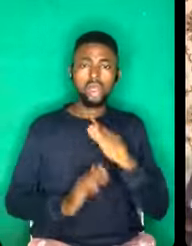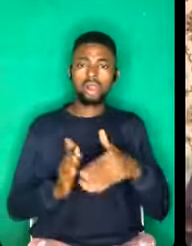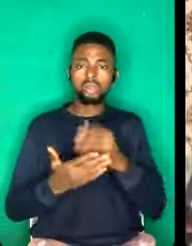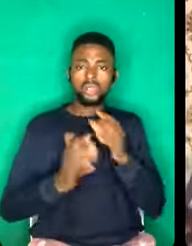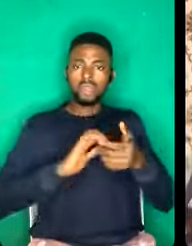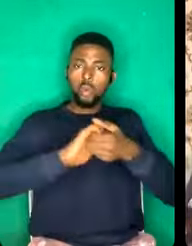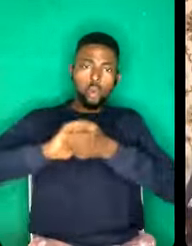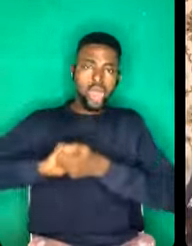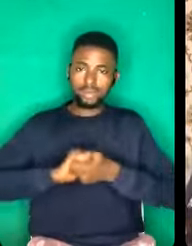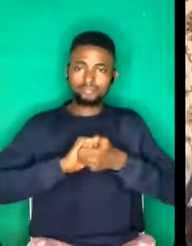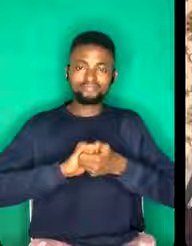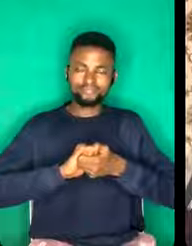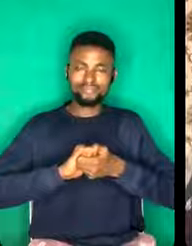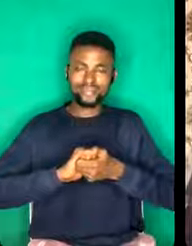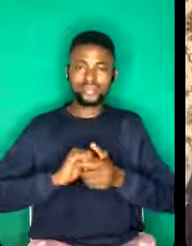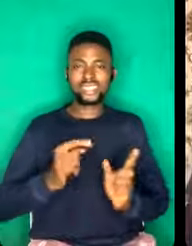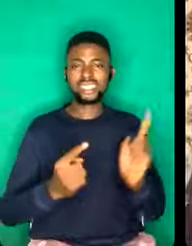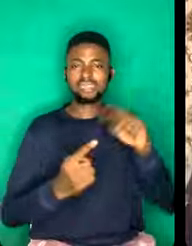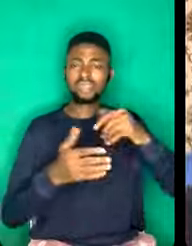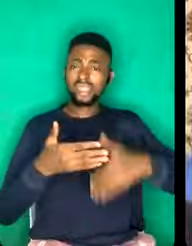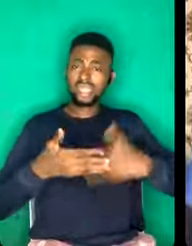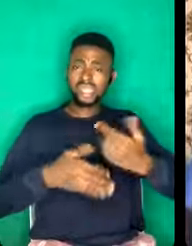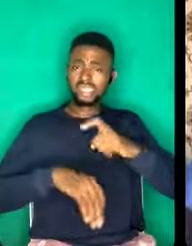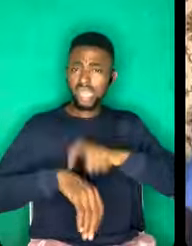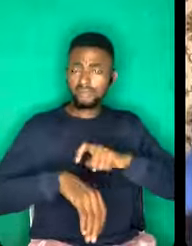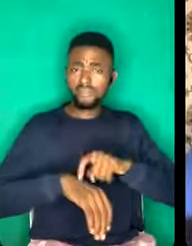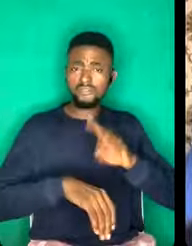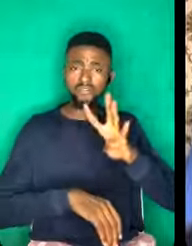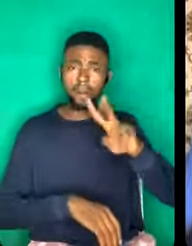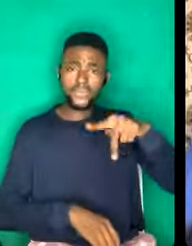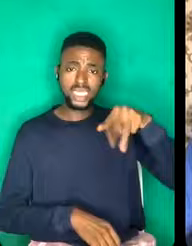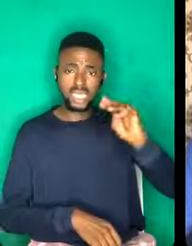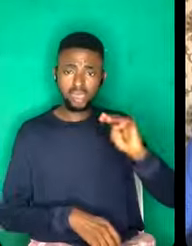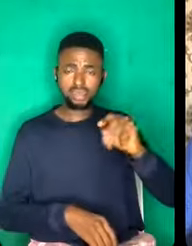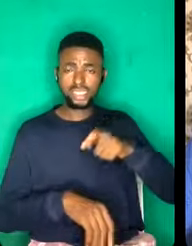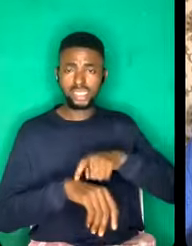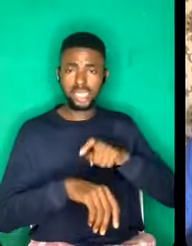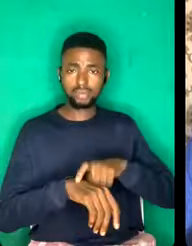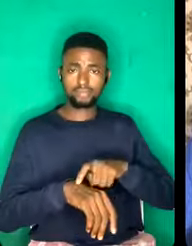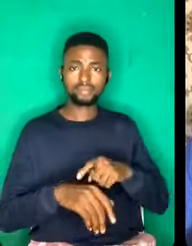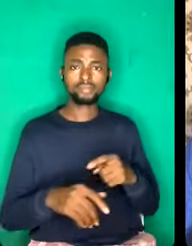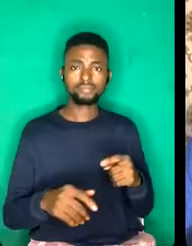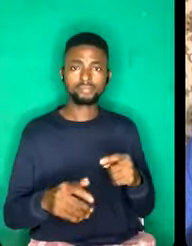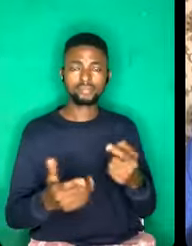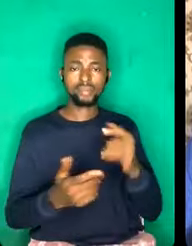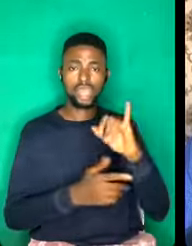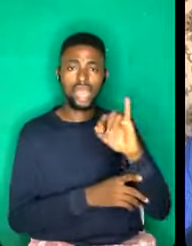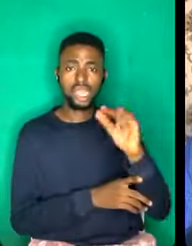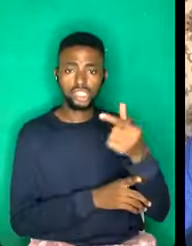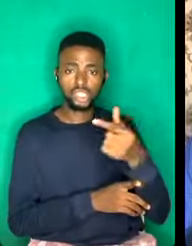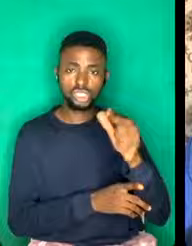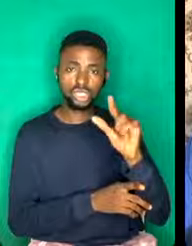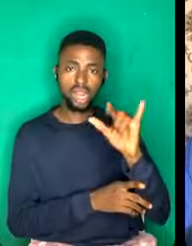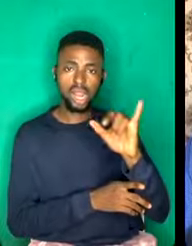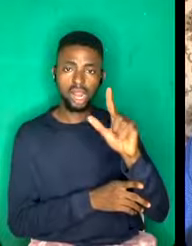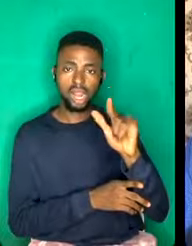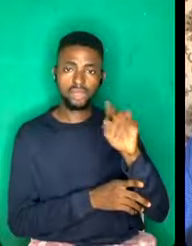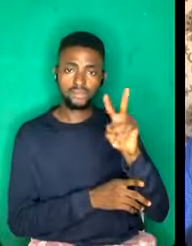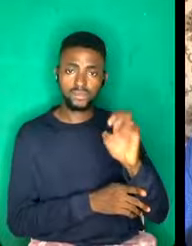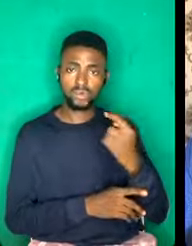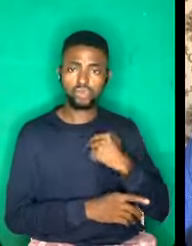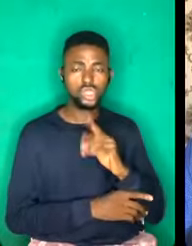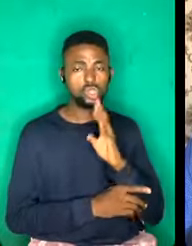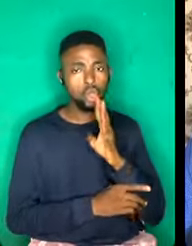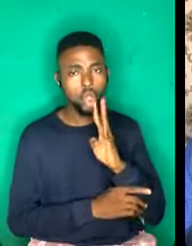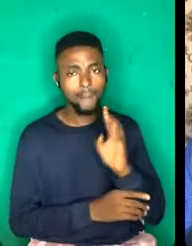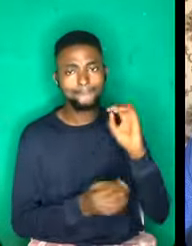next time, 4 p.m. is the time. The platform is Instagram Live. We get to talk more and more